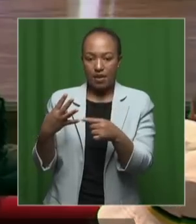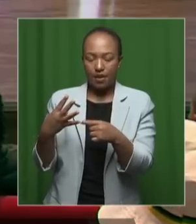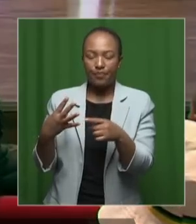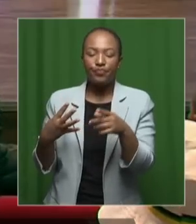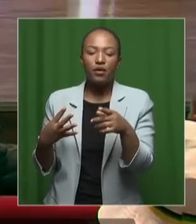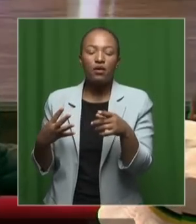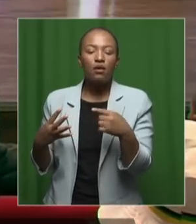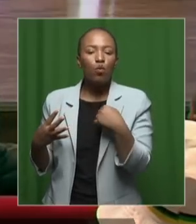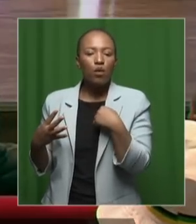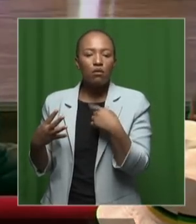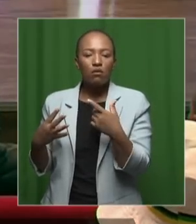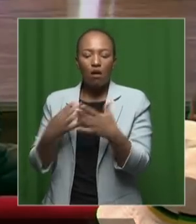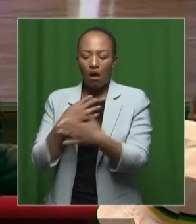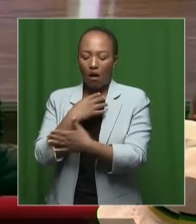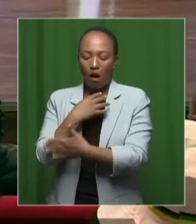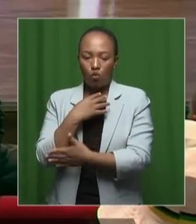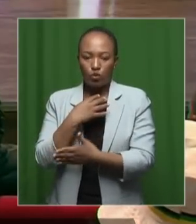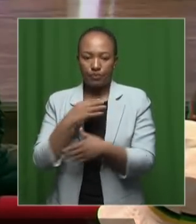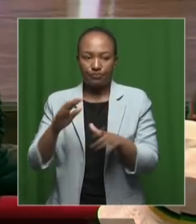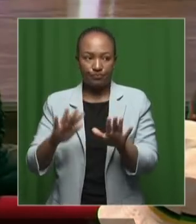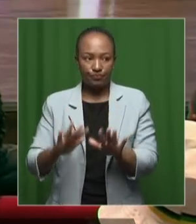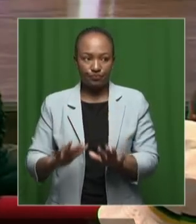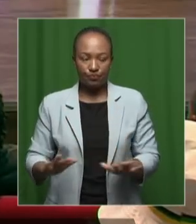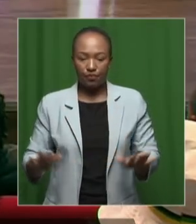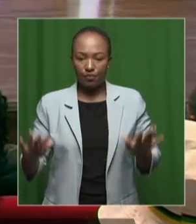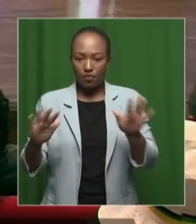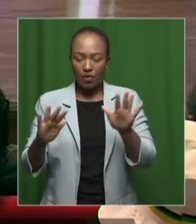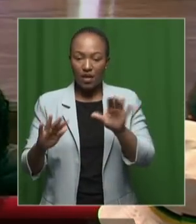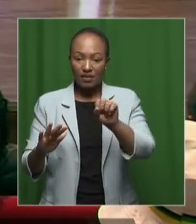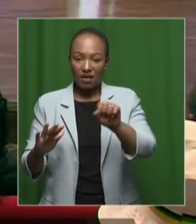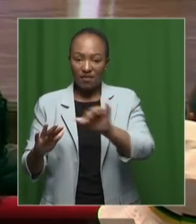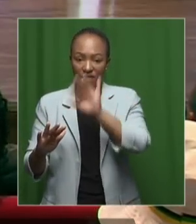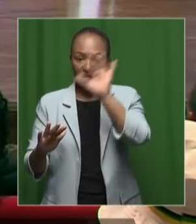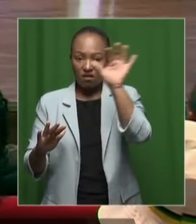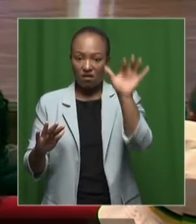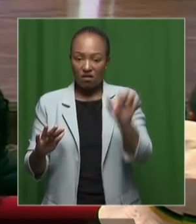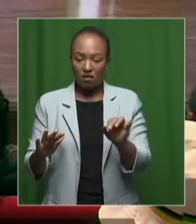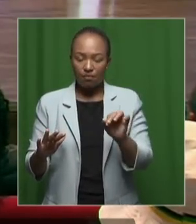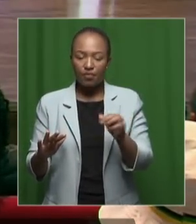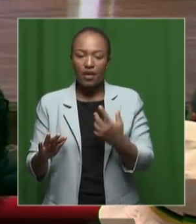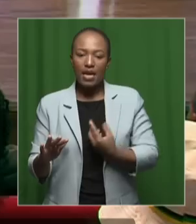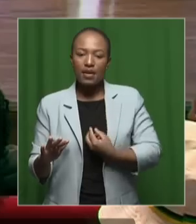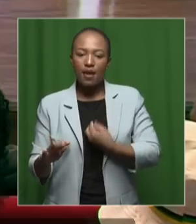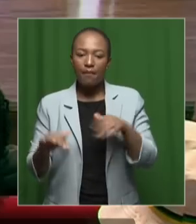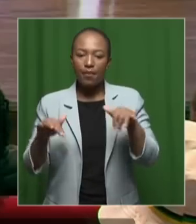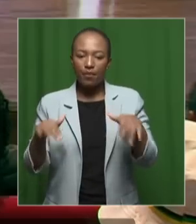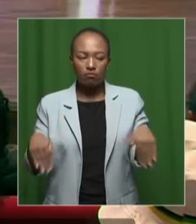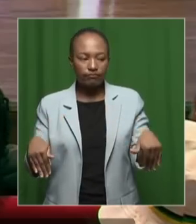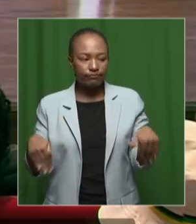60% of young people are sitting at home without a job.